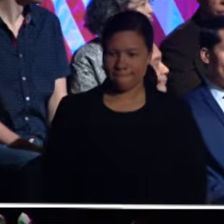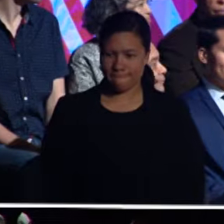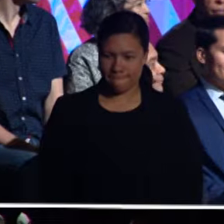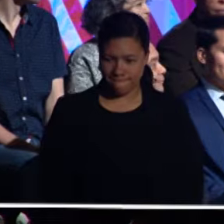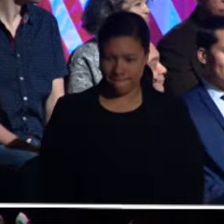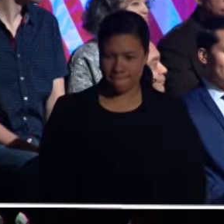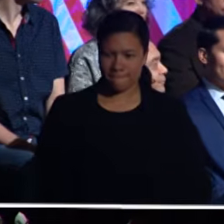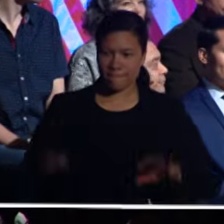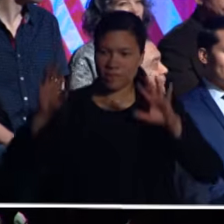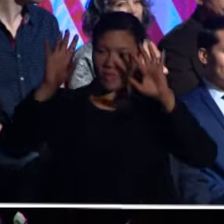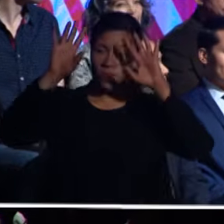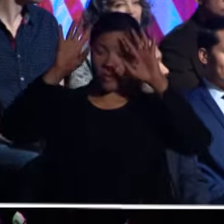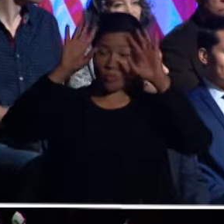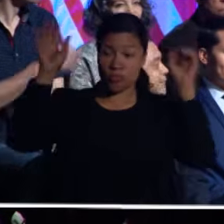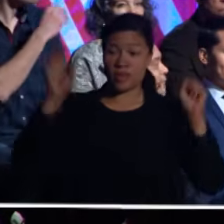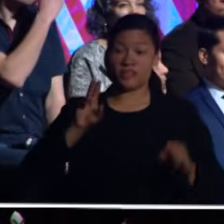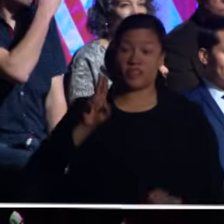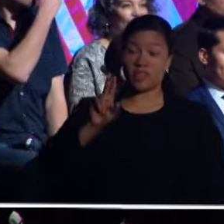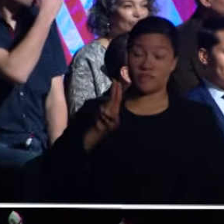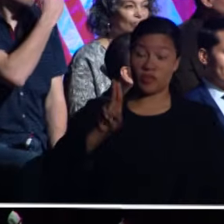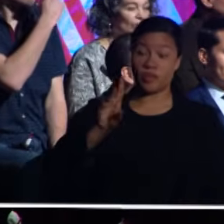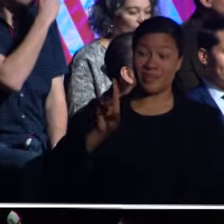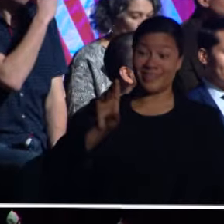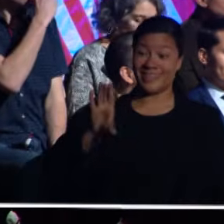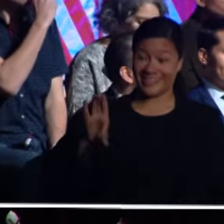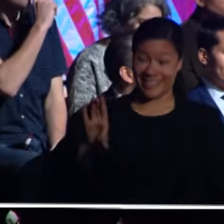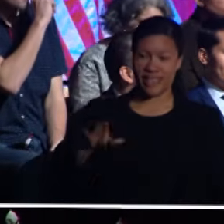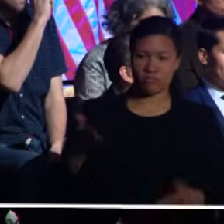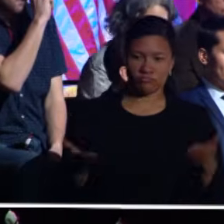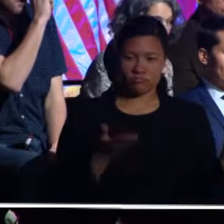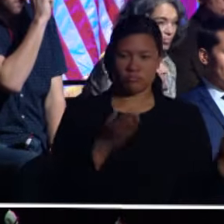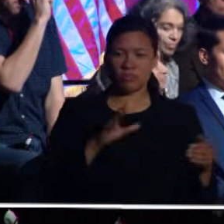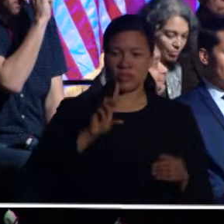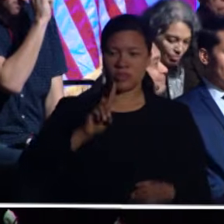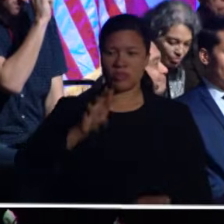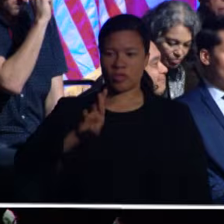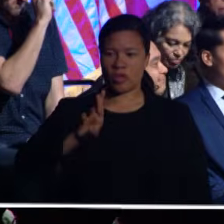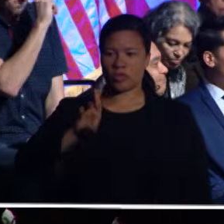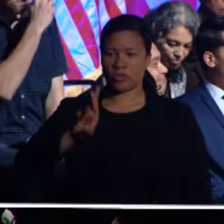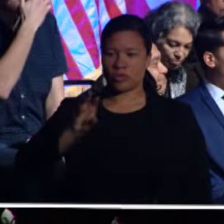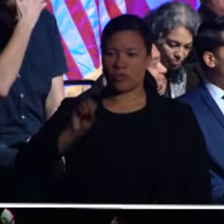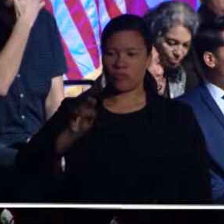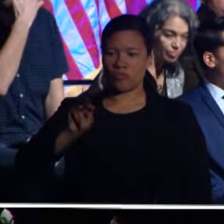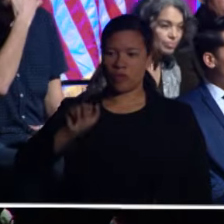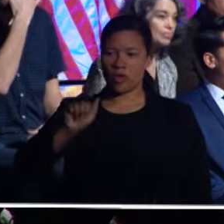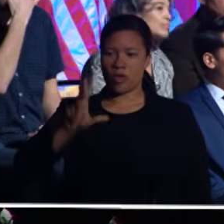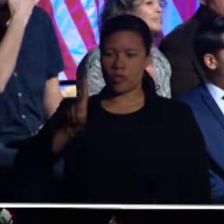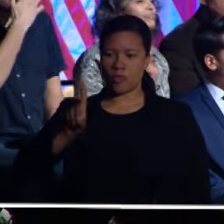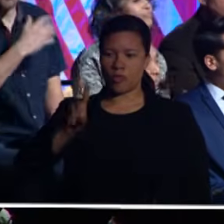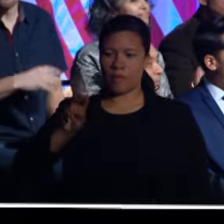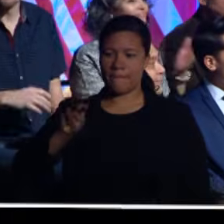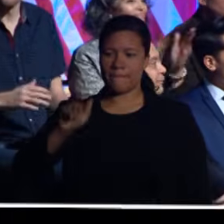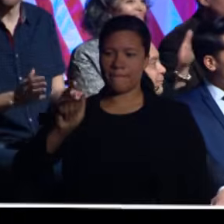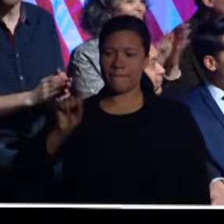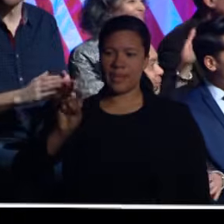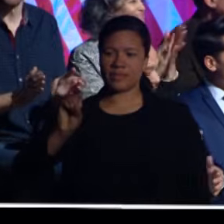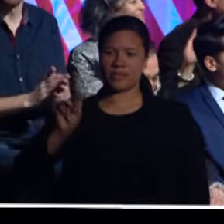The President of the University of the District of Columbia, President Dr. Ronald Mason.